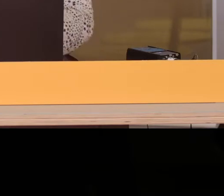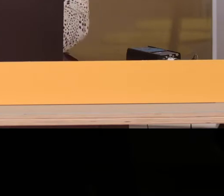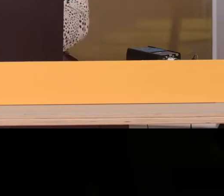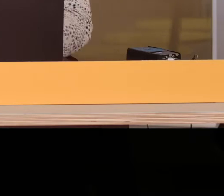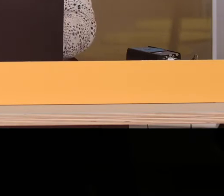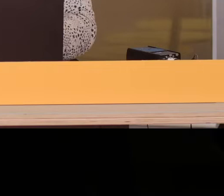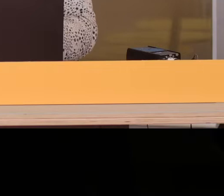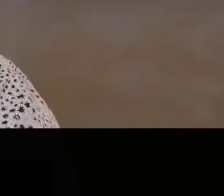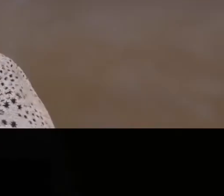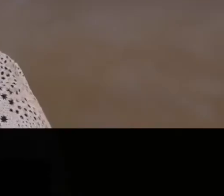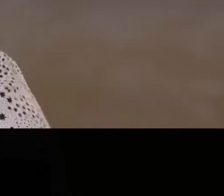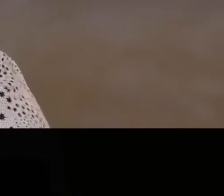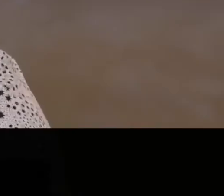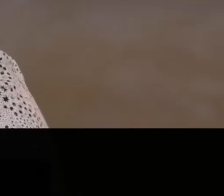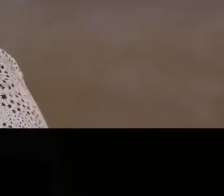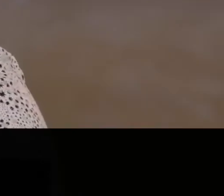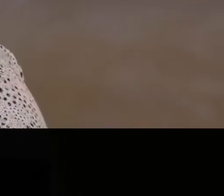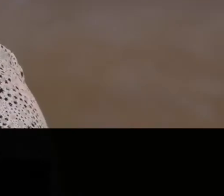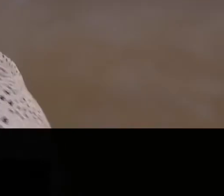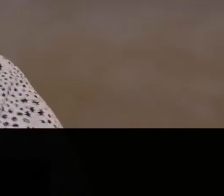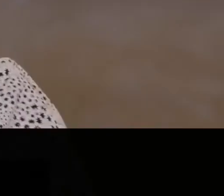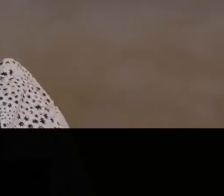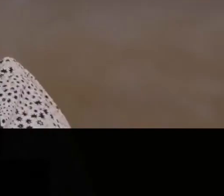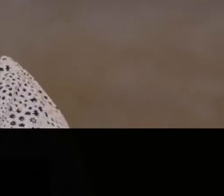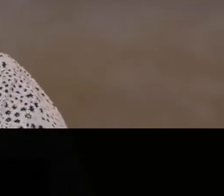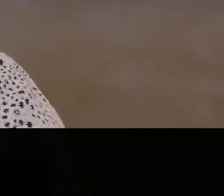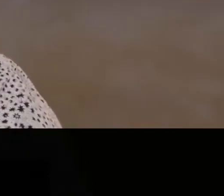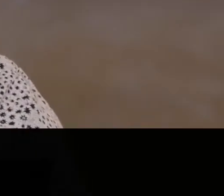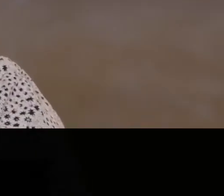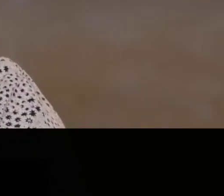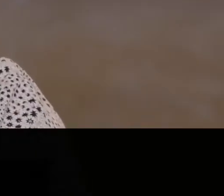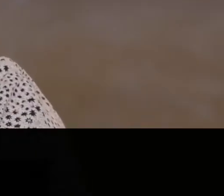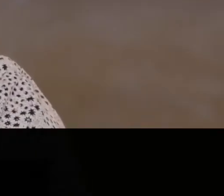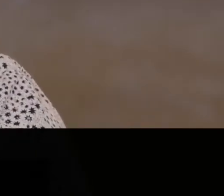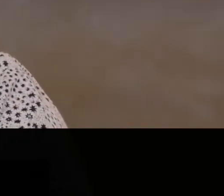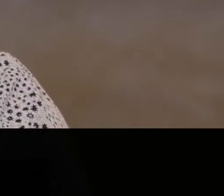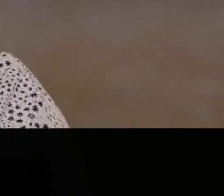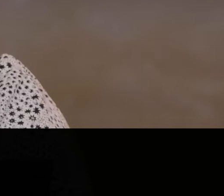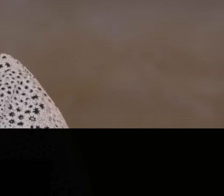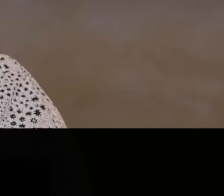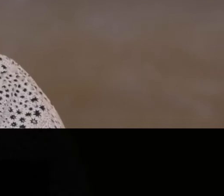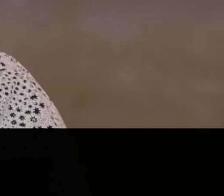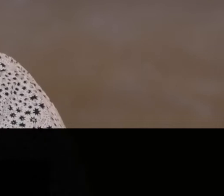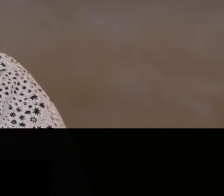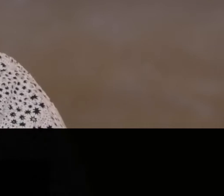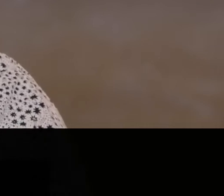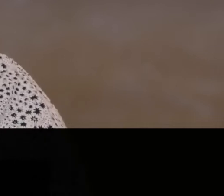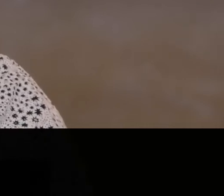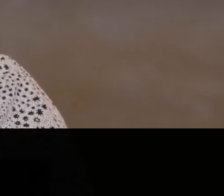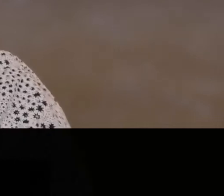I would like to thank my aides, Duncan Brack and Chris Adams. And now we come on to